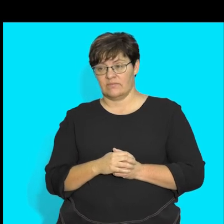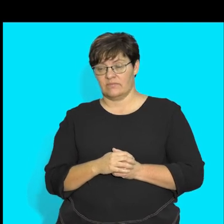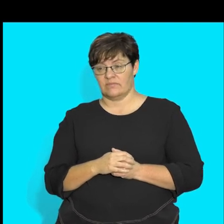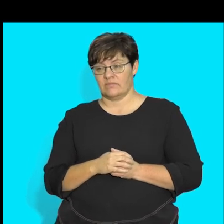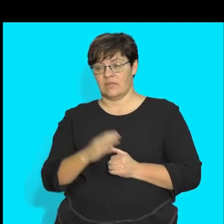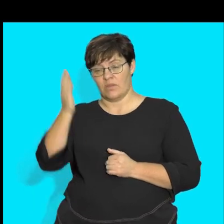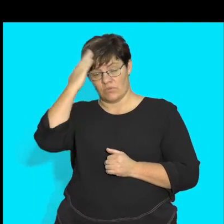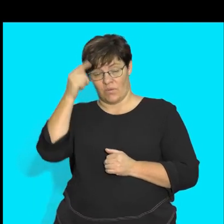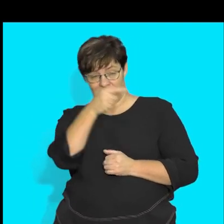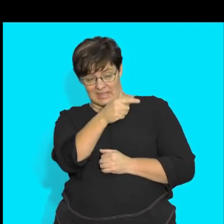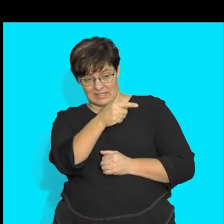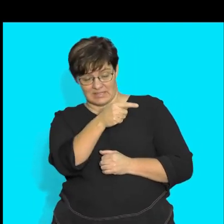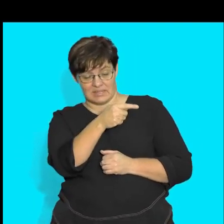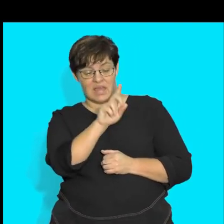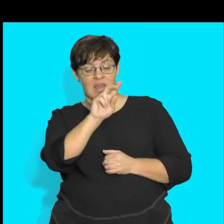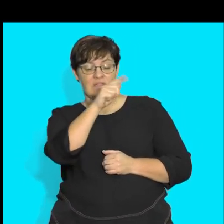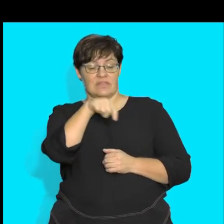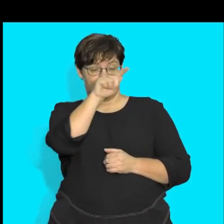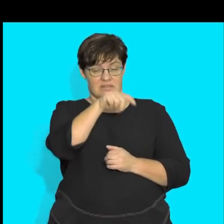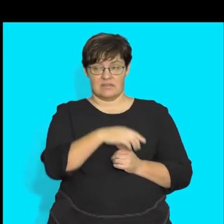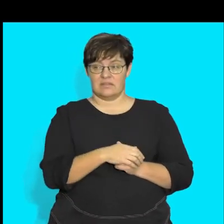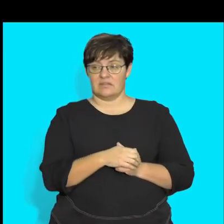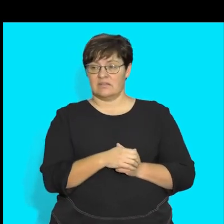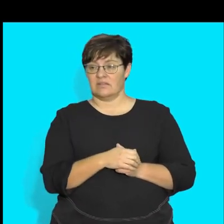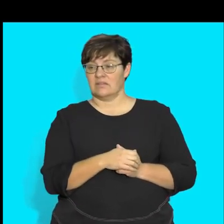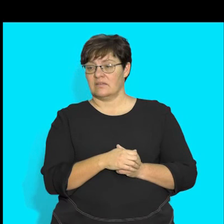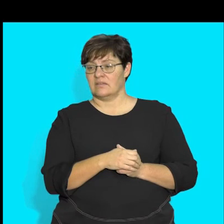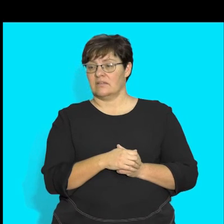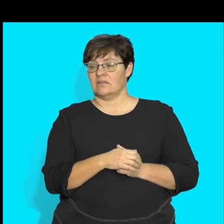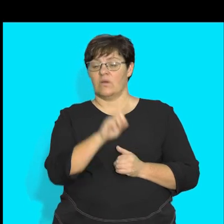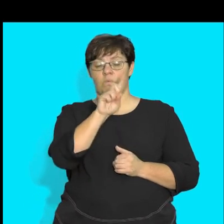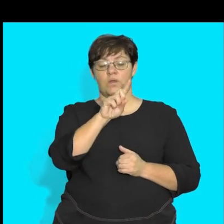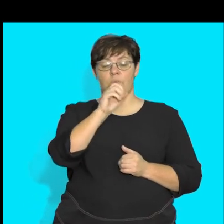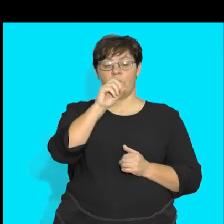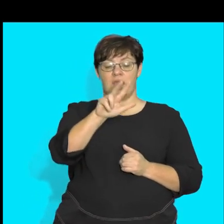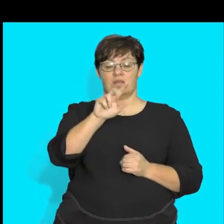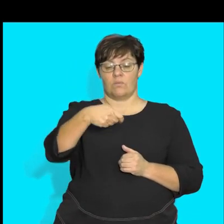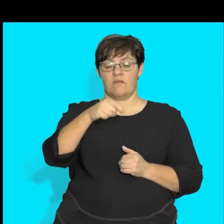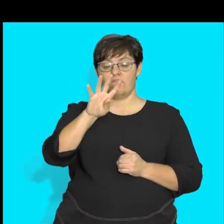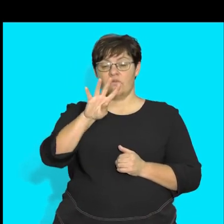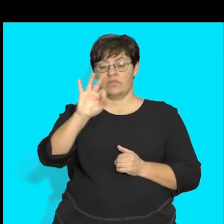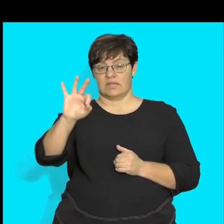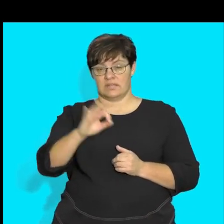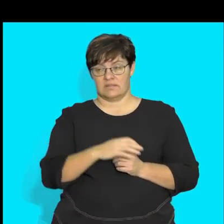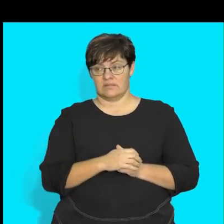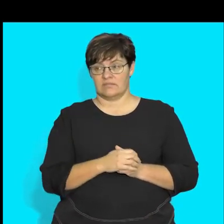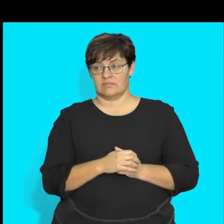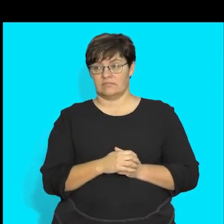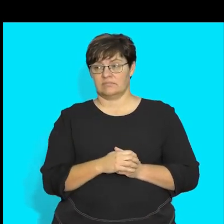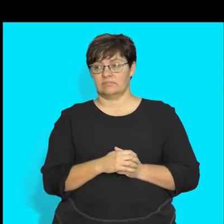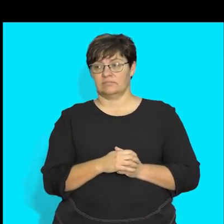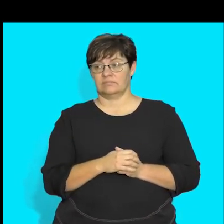So what do I know is that that angle there, theta, or what did we say it was? 108,43 is